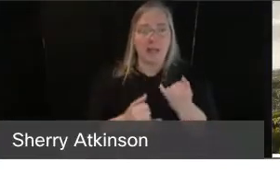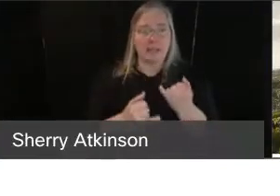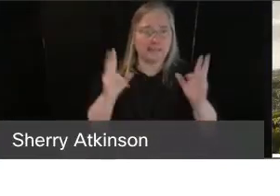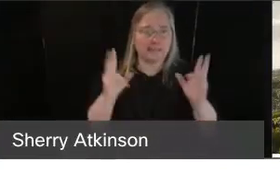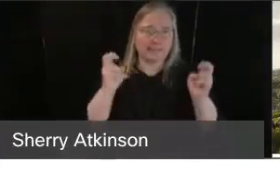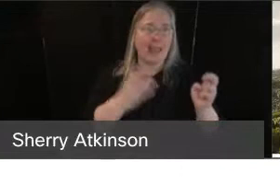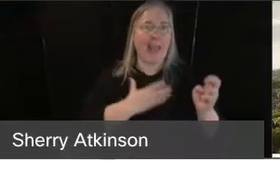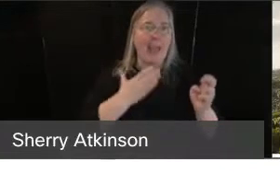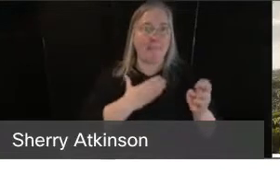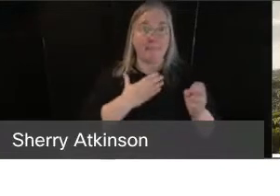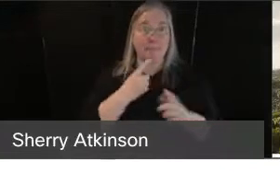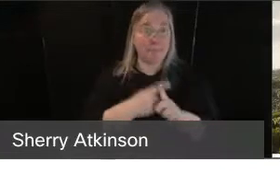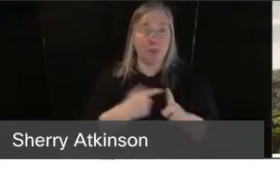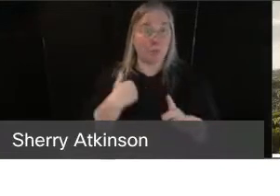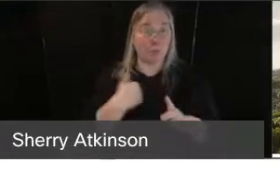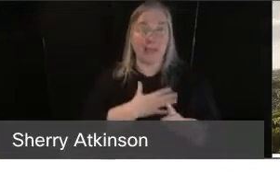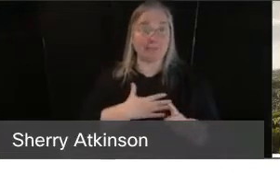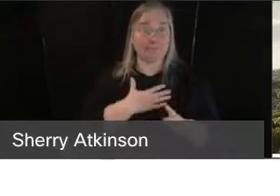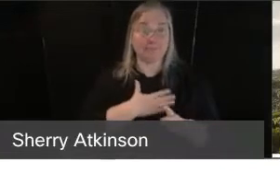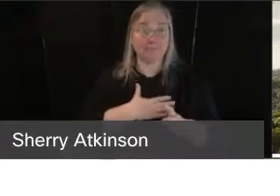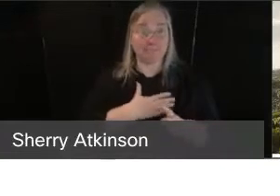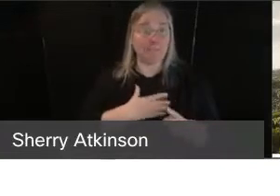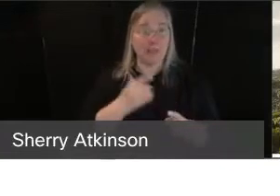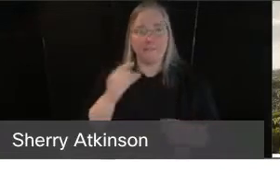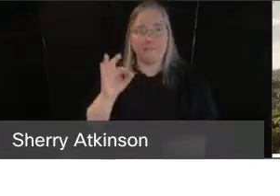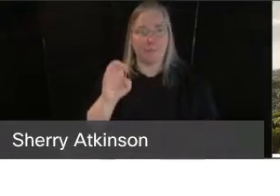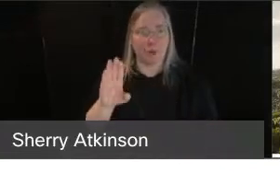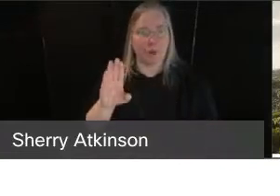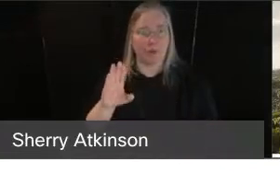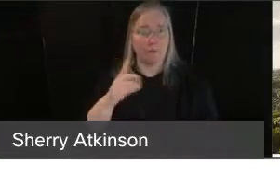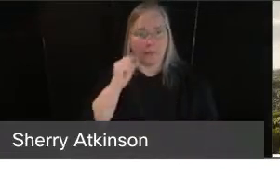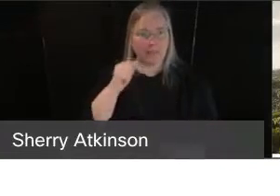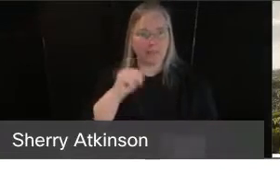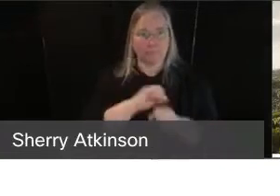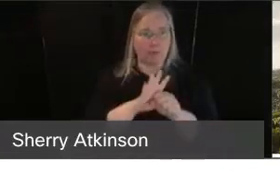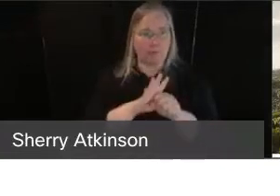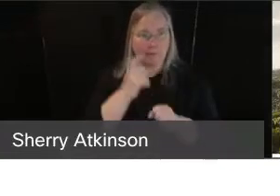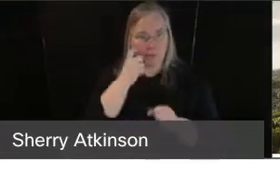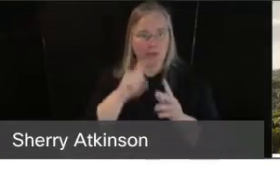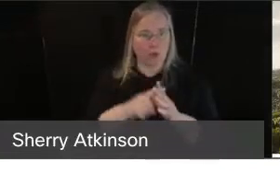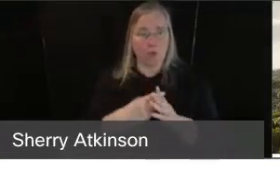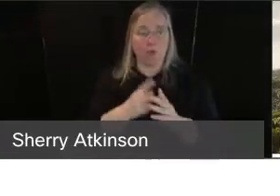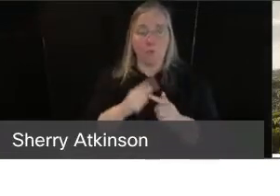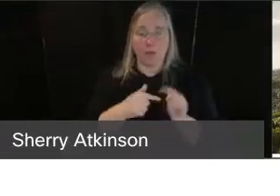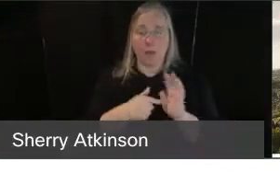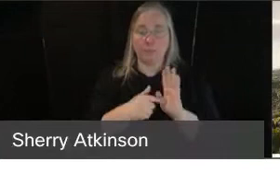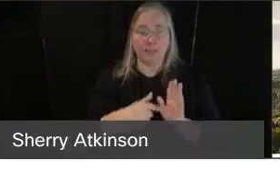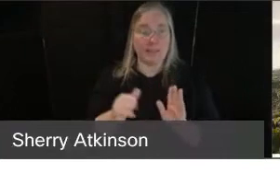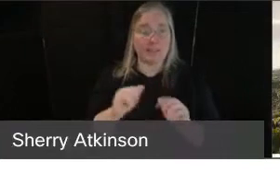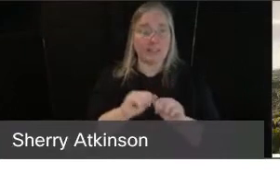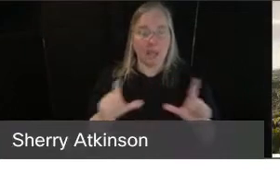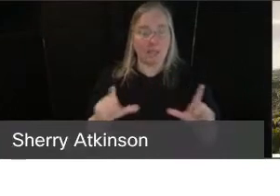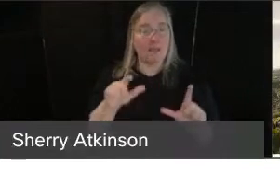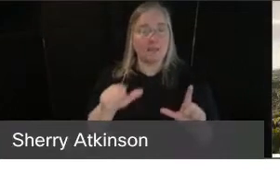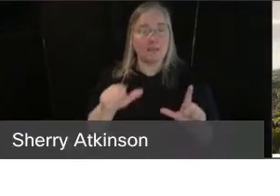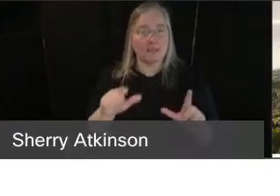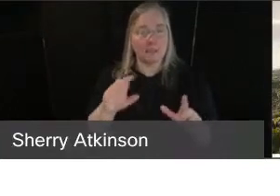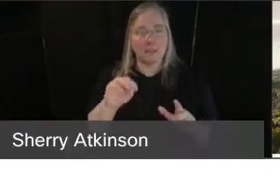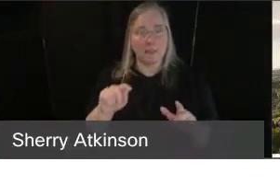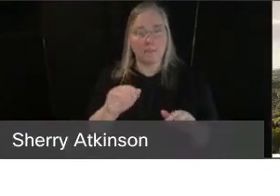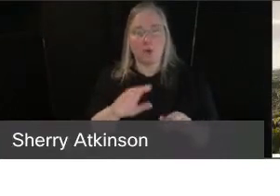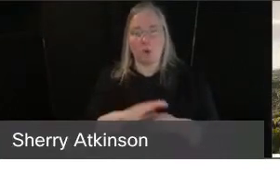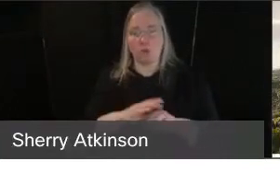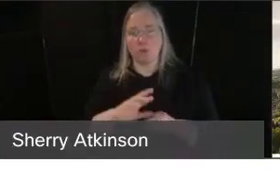was February, right? Because this was just starting. So when I presented this slide, the map on the right kind of shows what the national economy is. Red